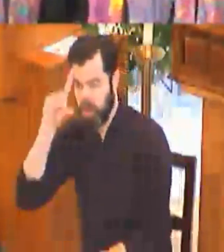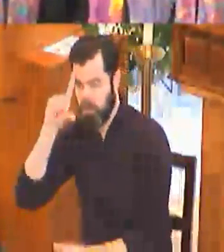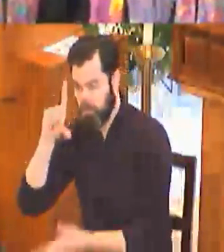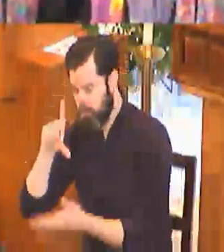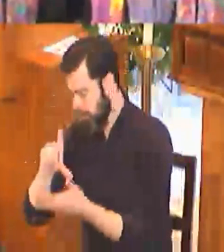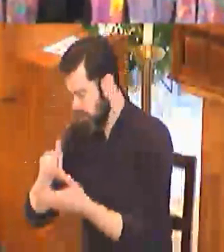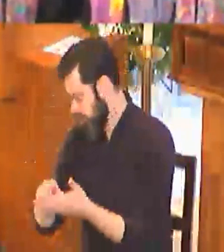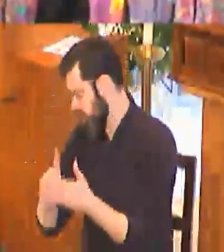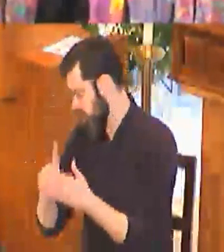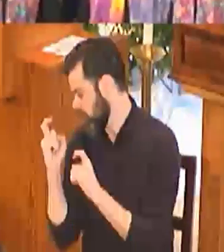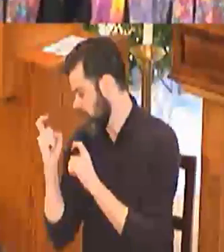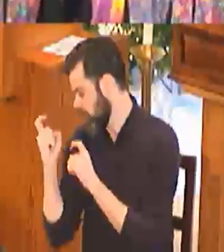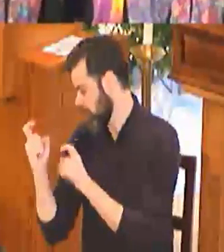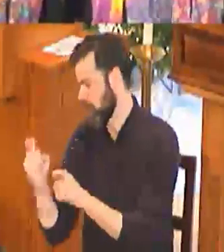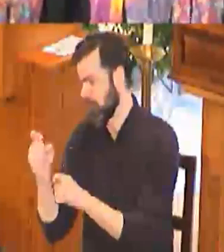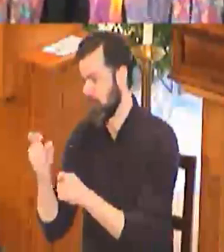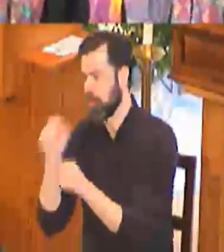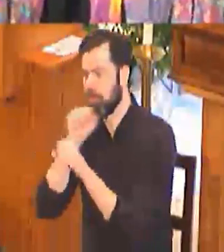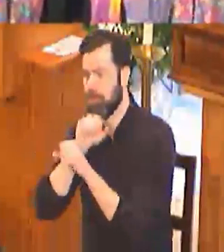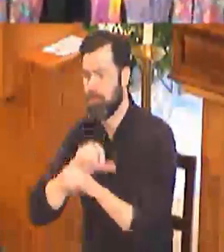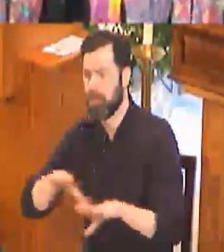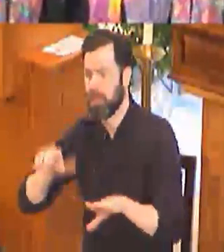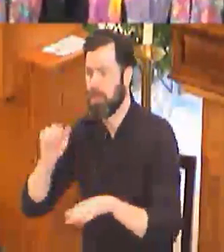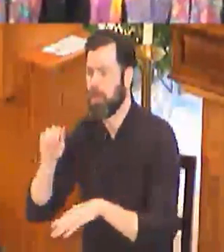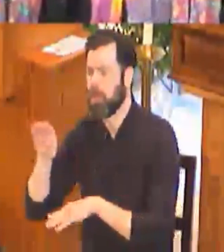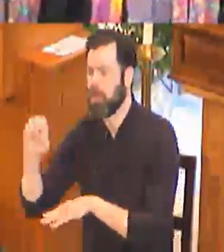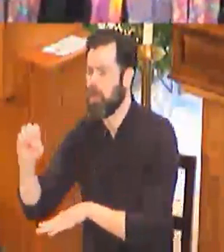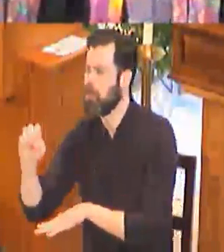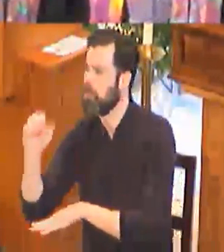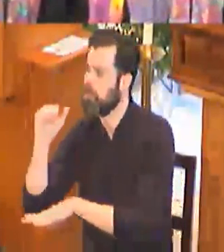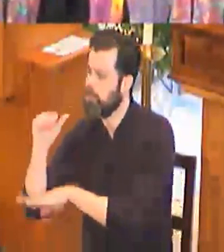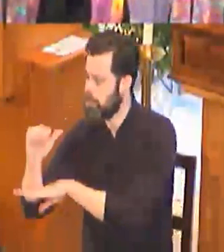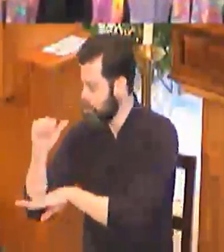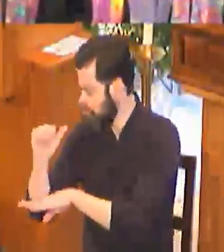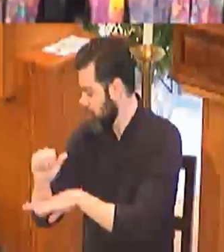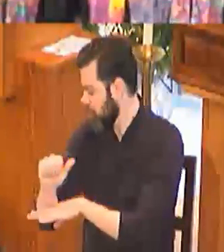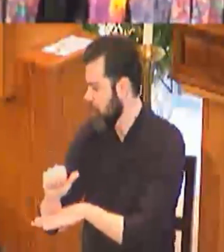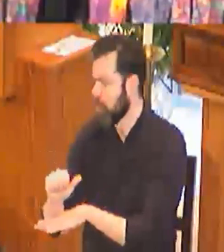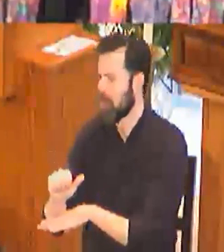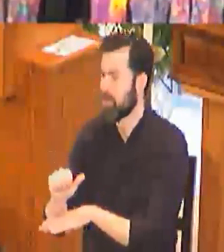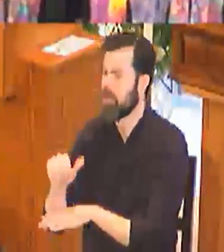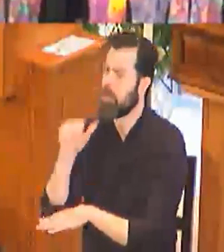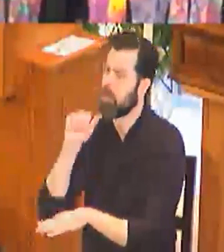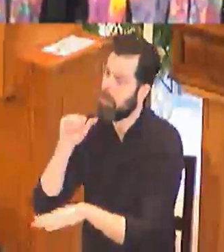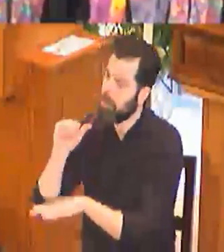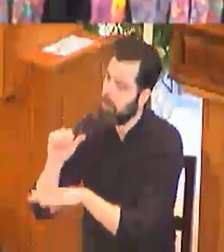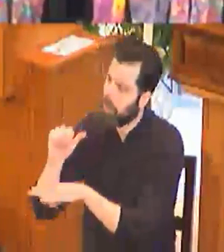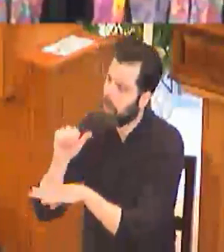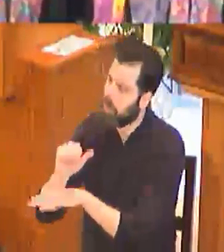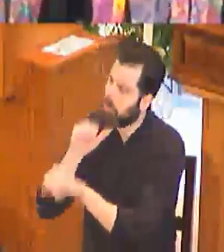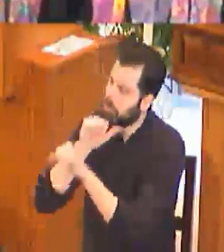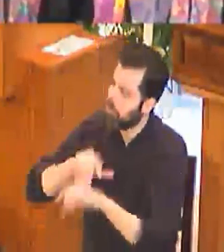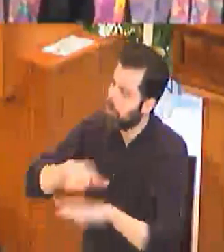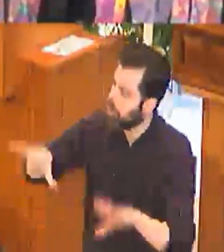faith. By faith, we sing the blessing of Abraham. It's all on your life, that's right. The blessing of